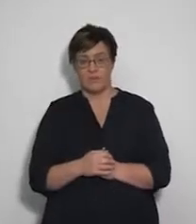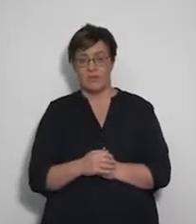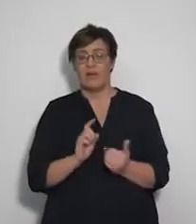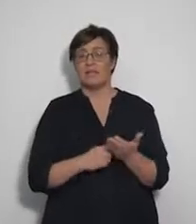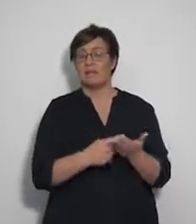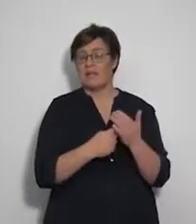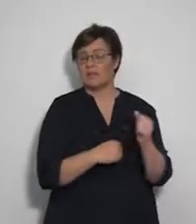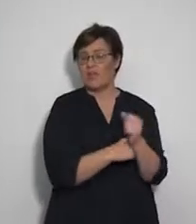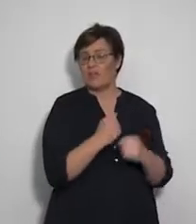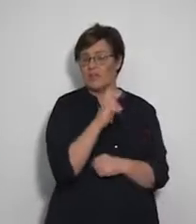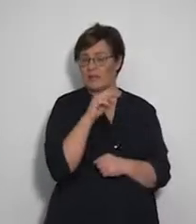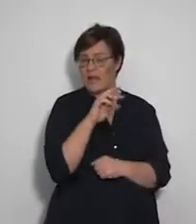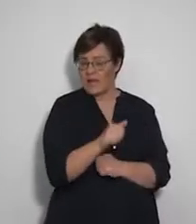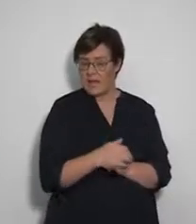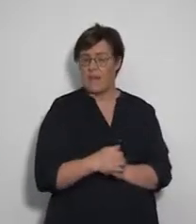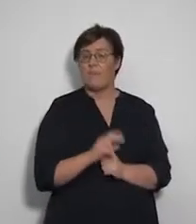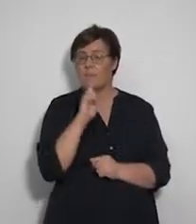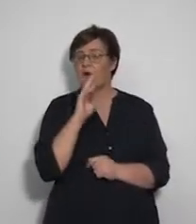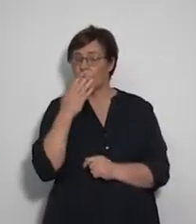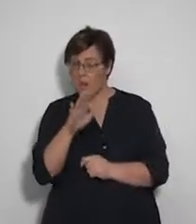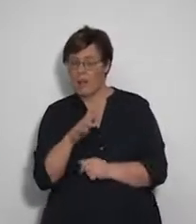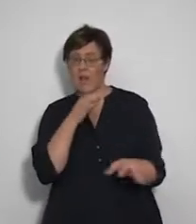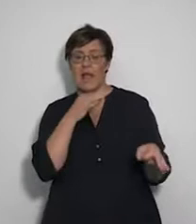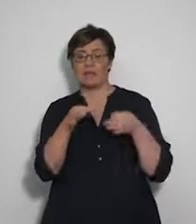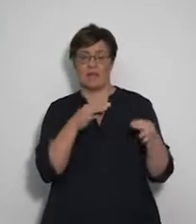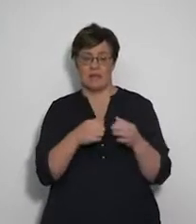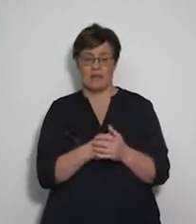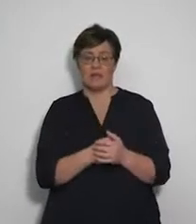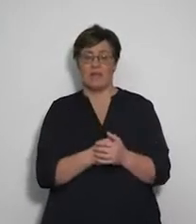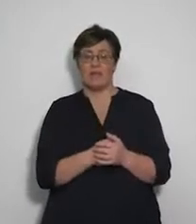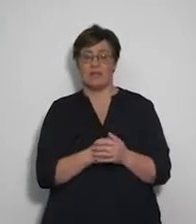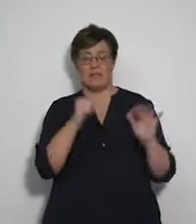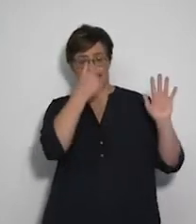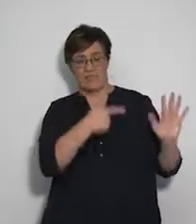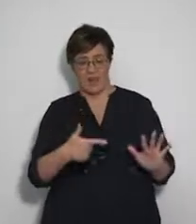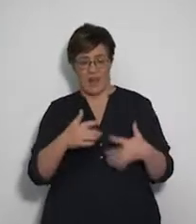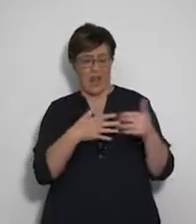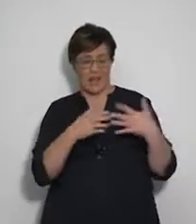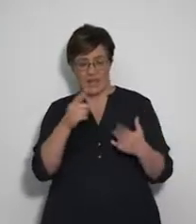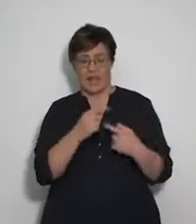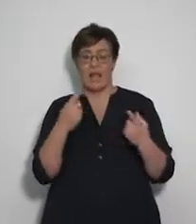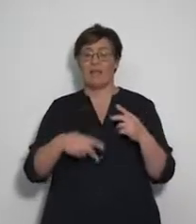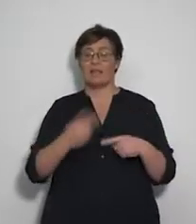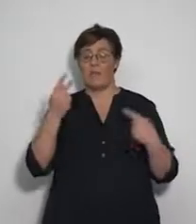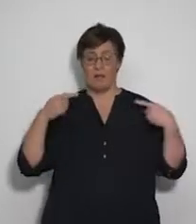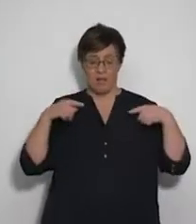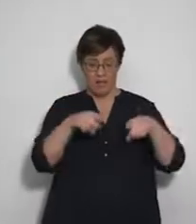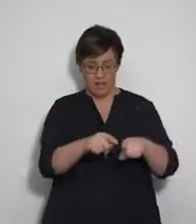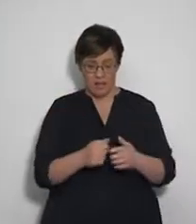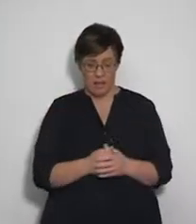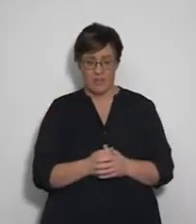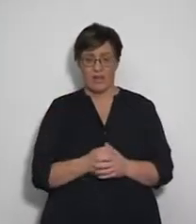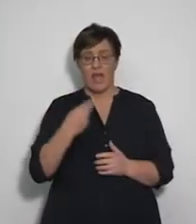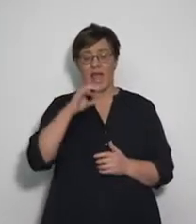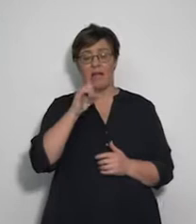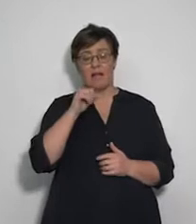of discussing the structure of DNA, we've got to be able to describe any of these 7 facts. So DNA is double-stranded. It basically